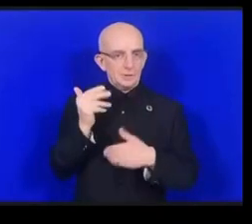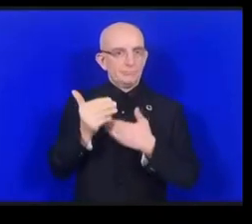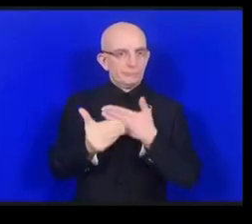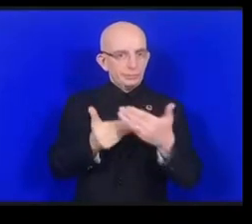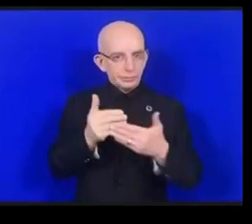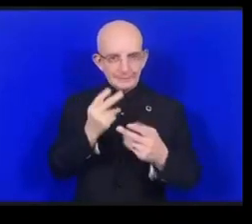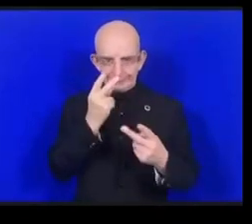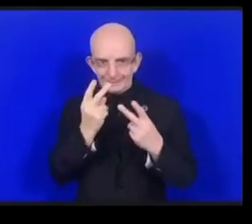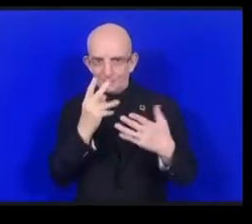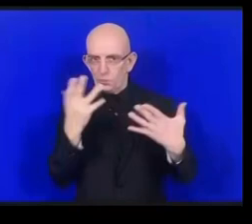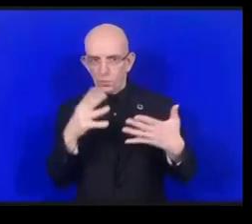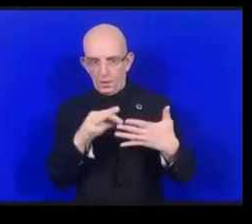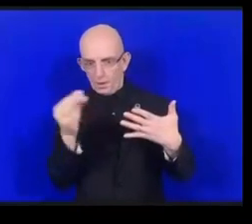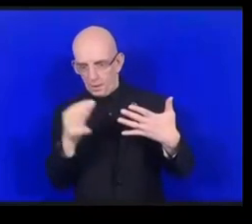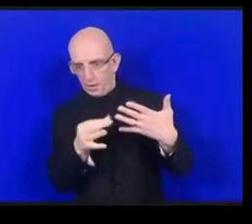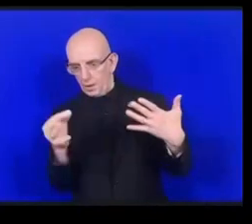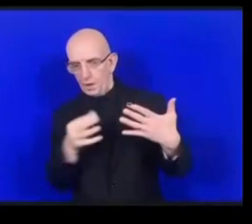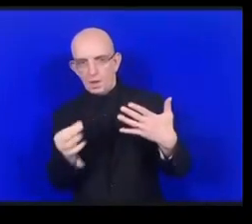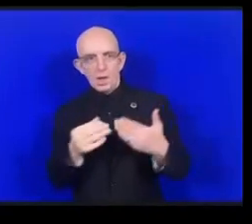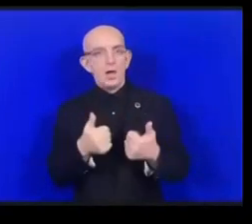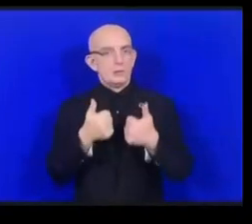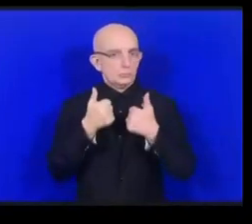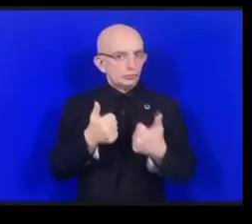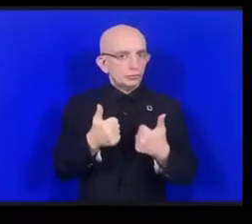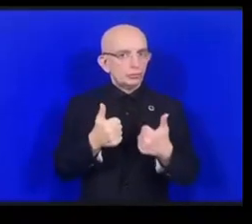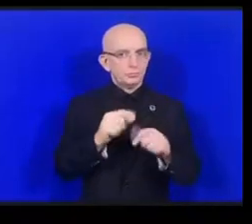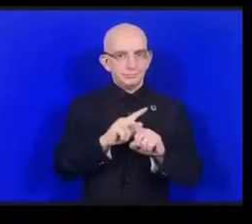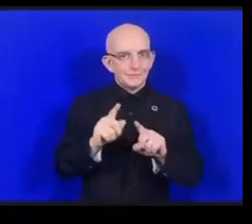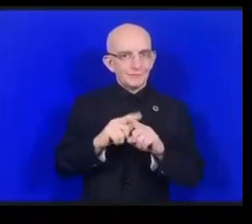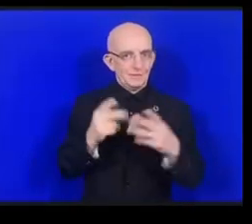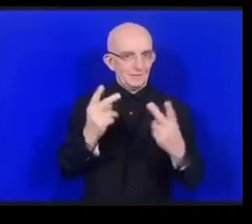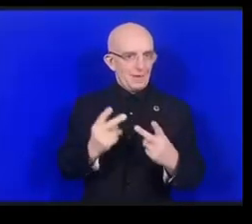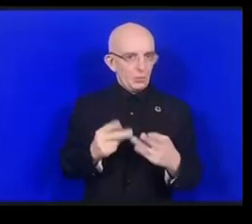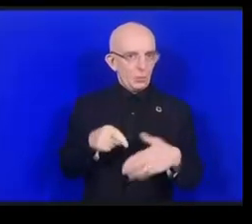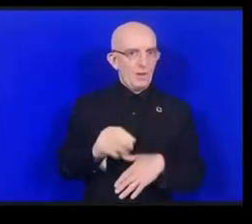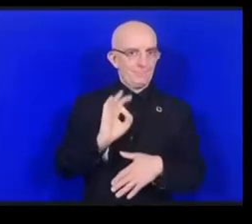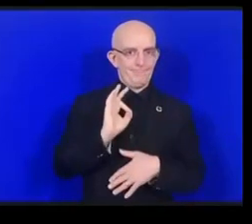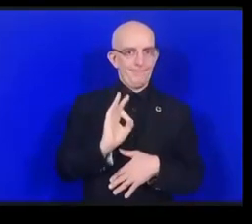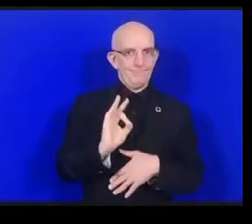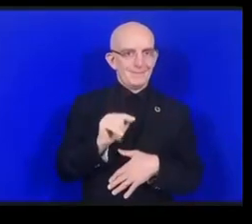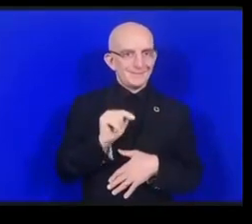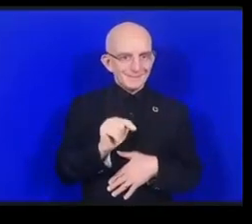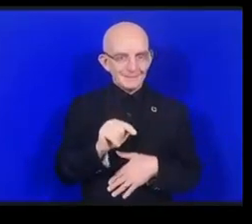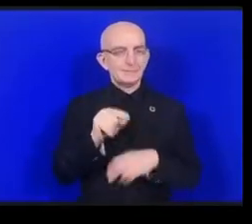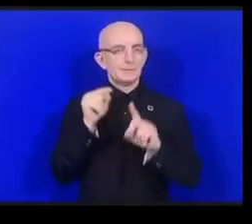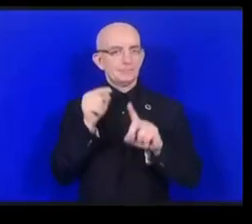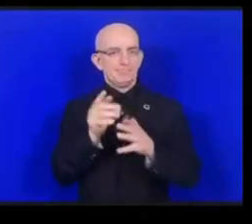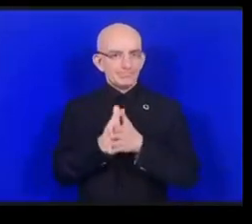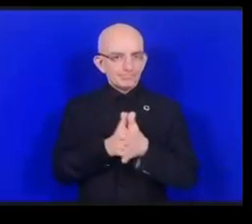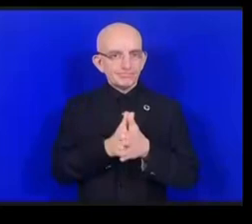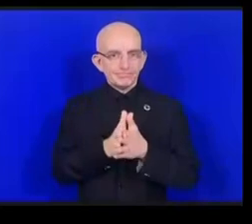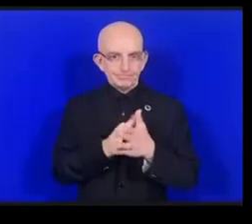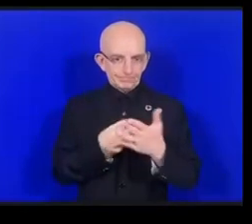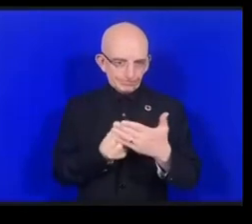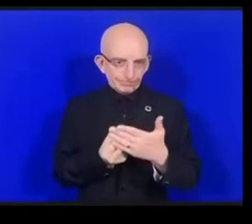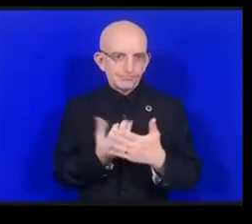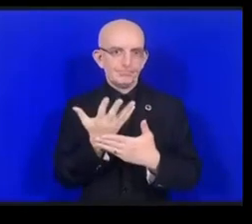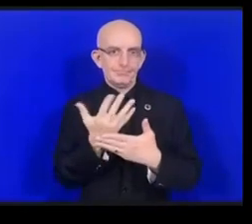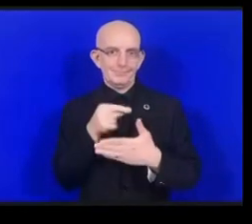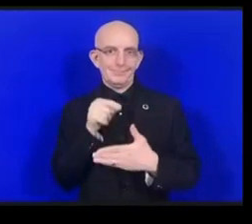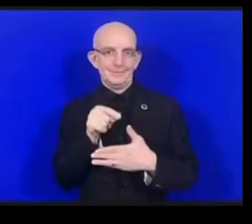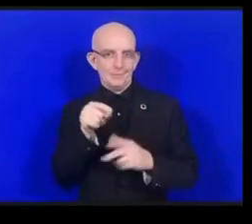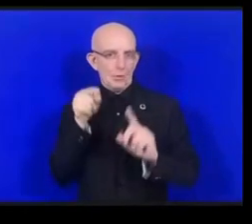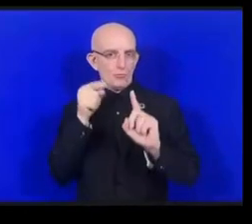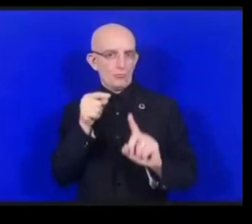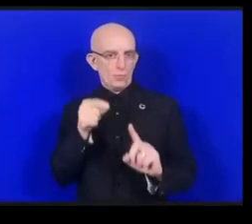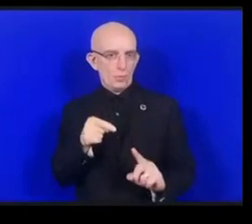as goals than they were in practice and then we started looking with the stgs as to how internet of